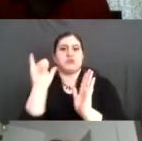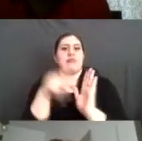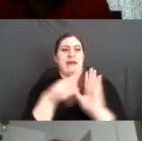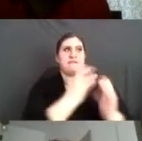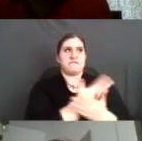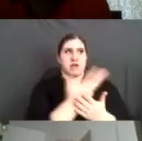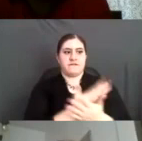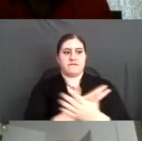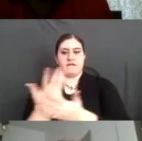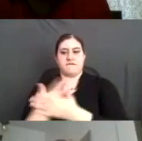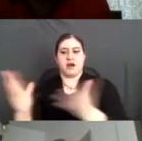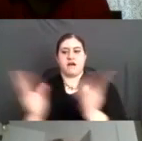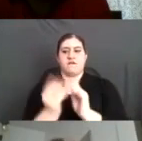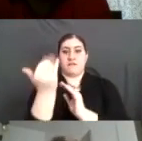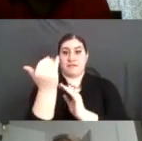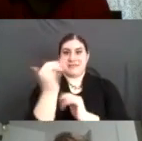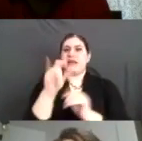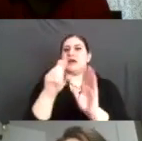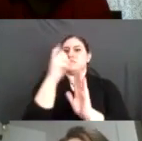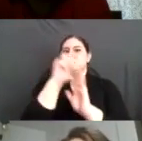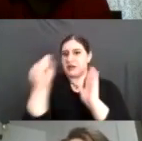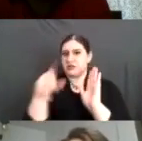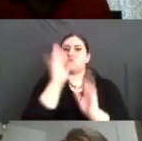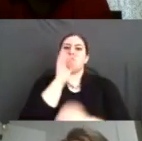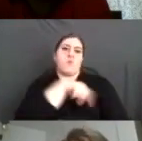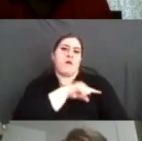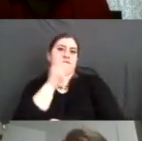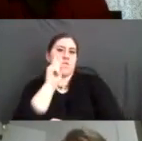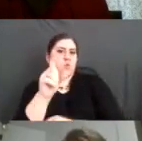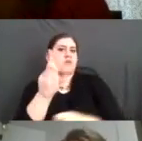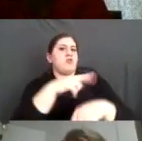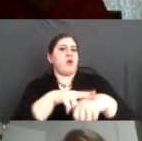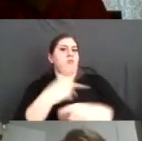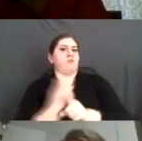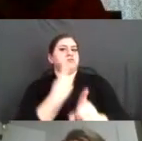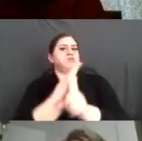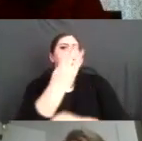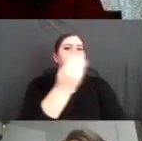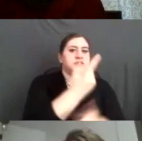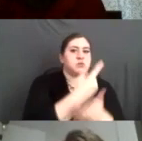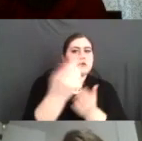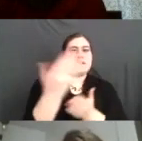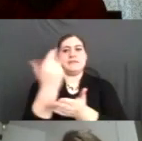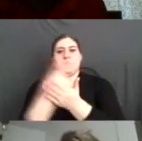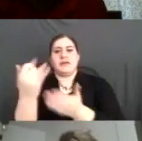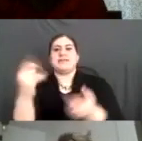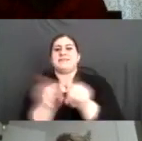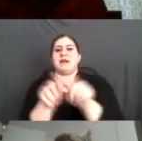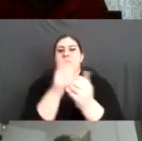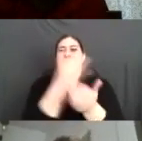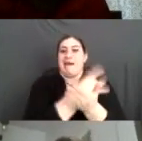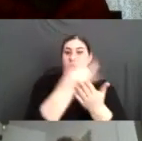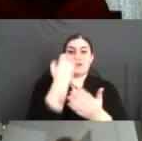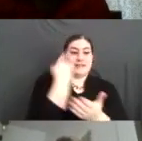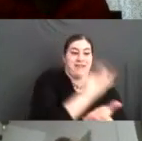would be eligible for the same amount as someone who was taking a traditional 14-week, 15-week semester. Same thing with 8-week classes. If you're taking